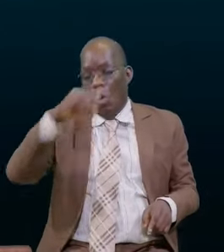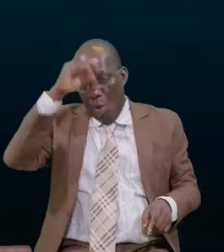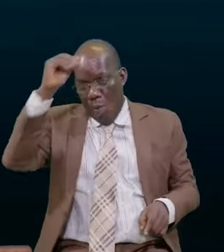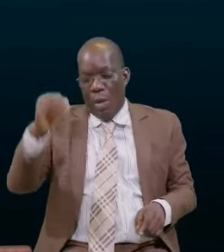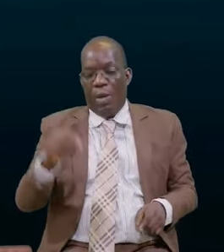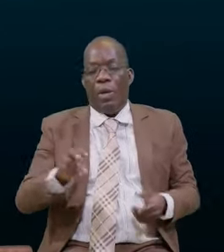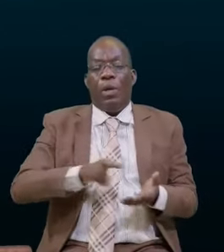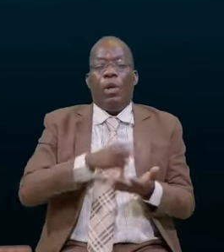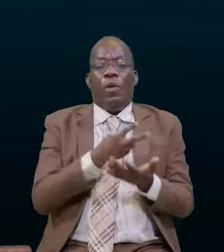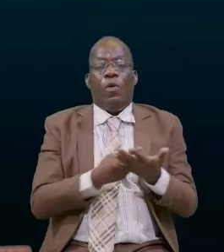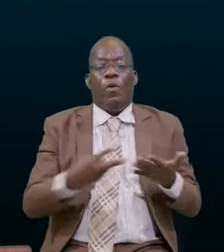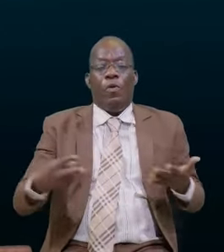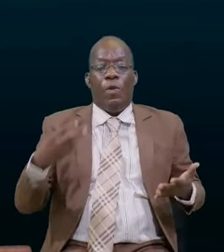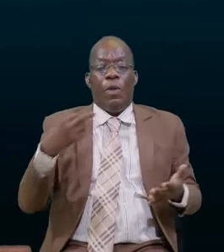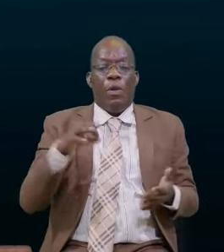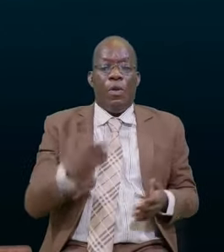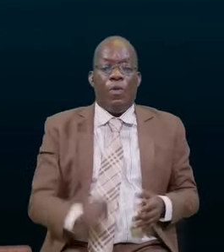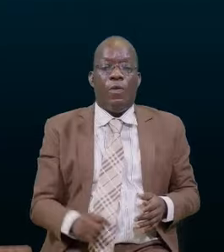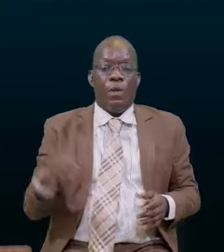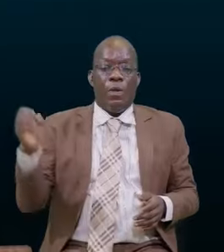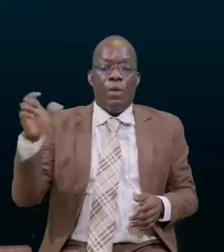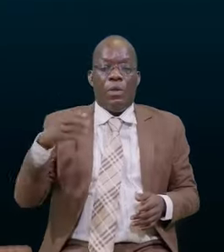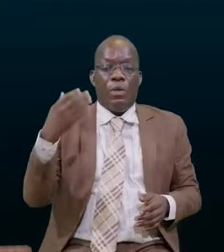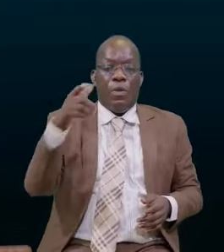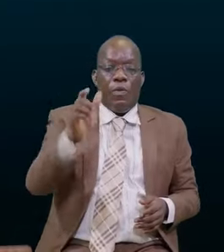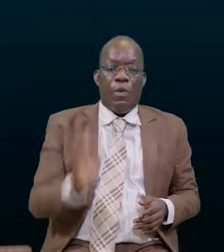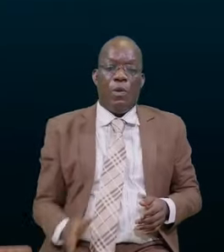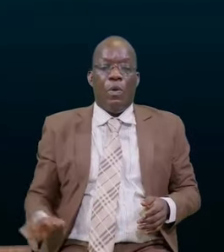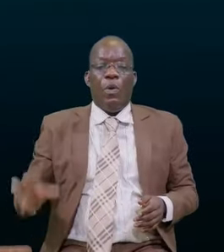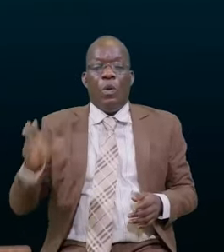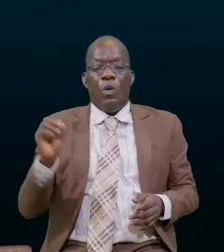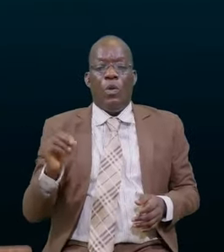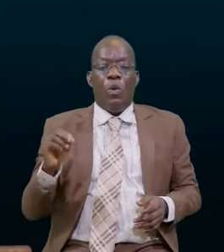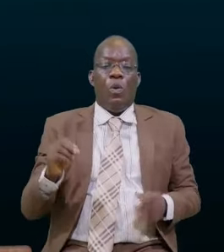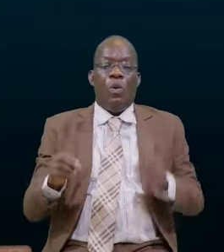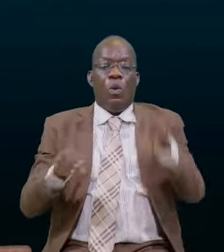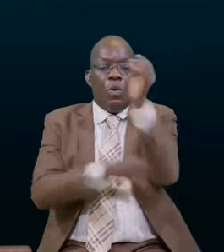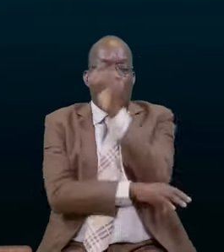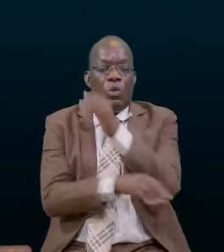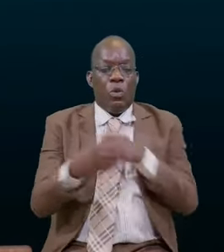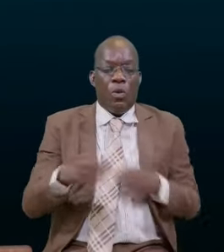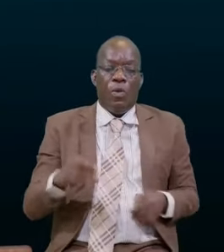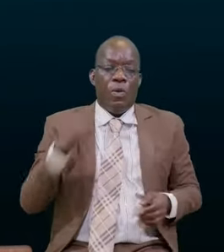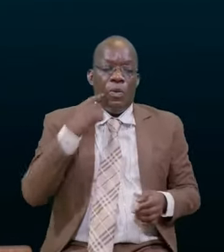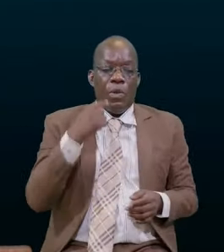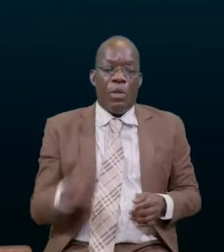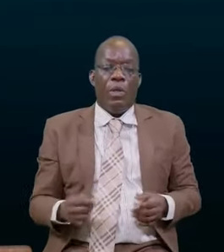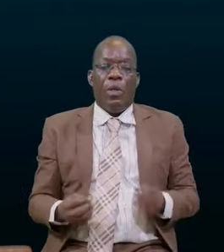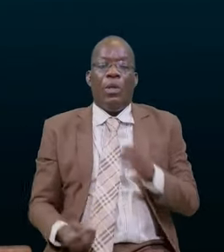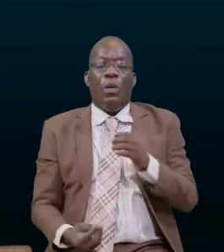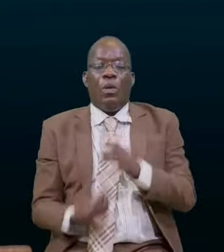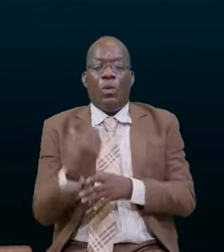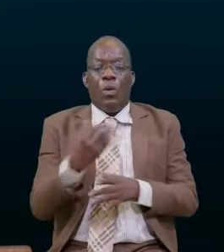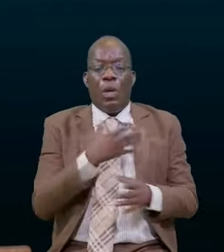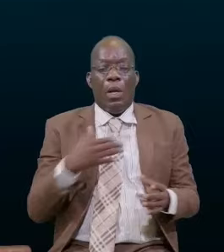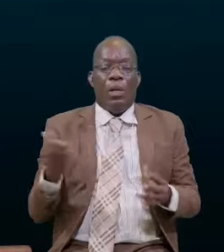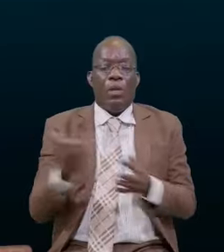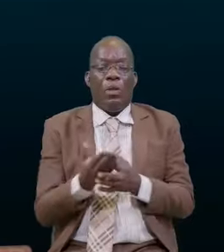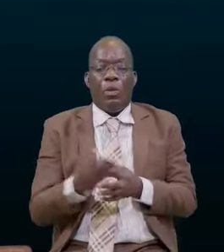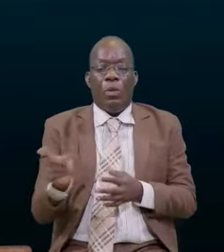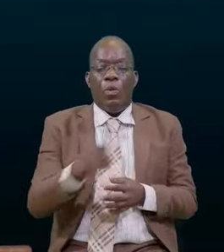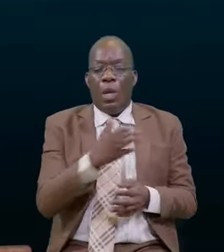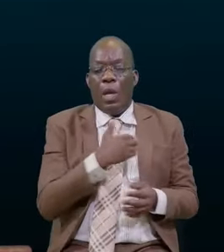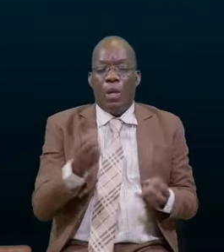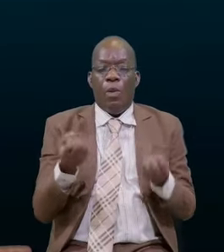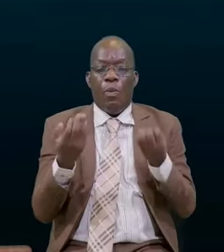God lest any root of bitterness springing off trouble you and thereby many be defiled the